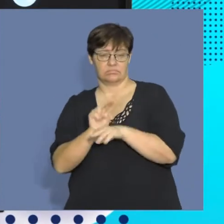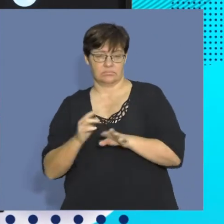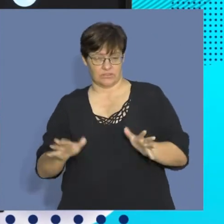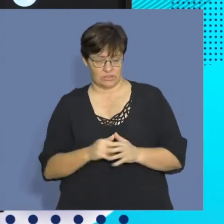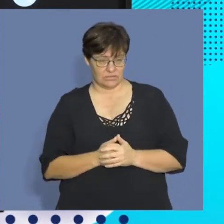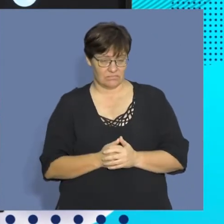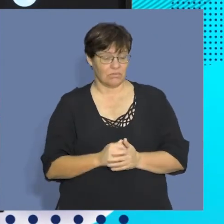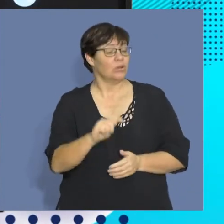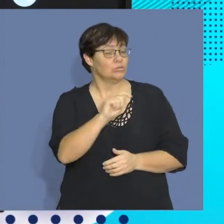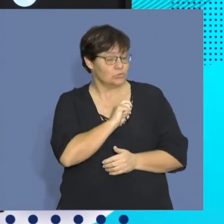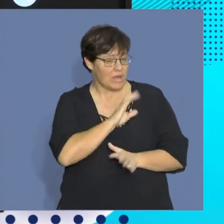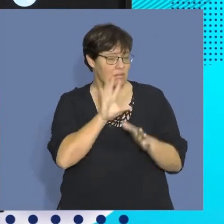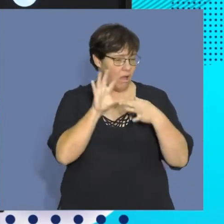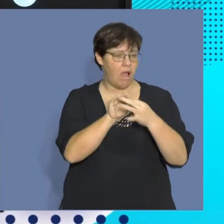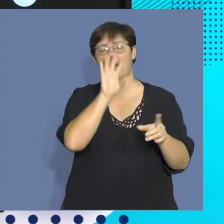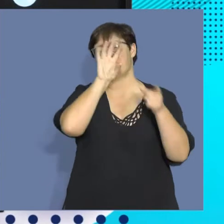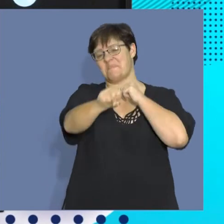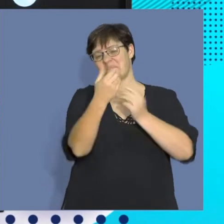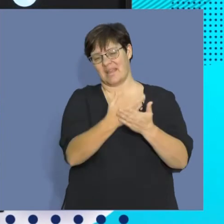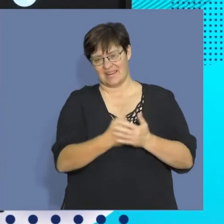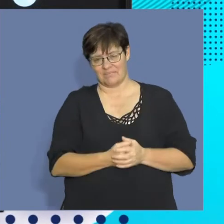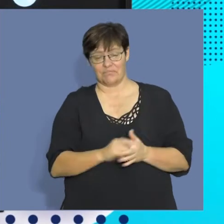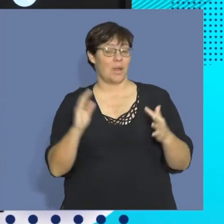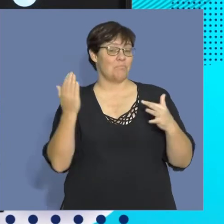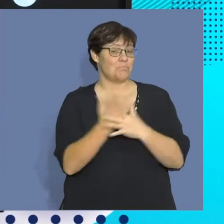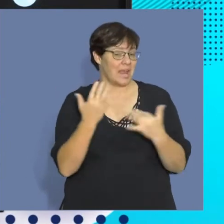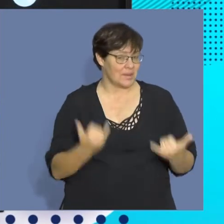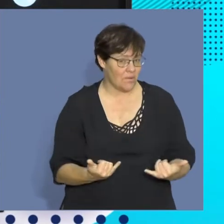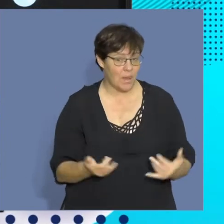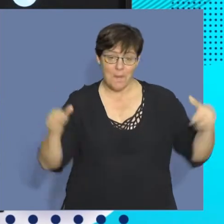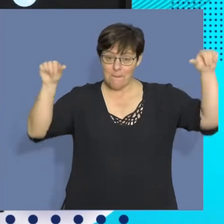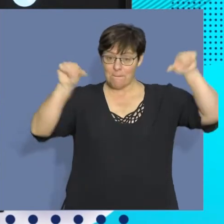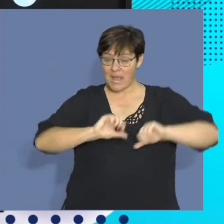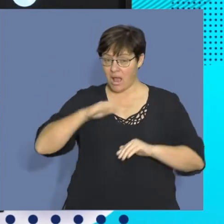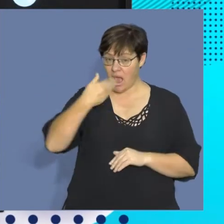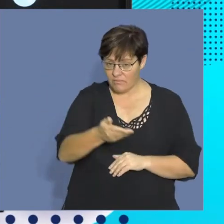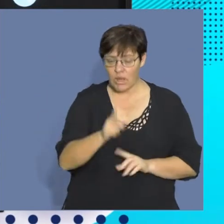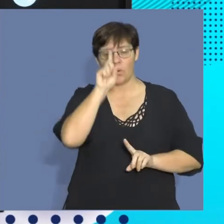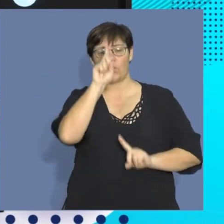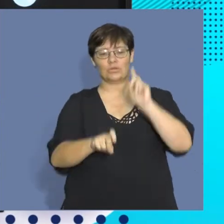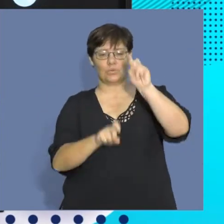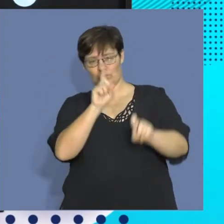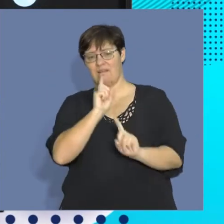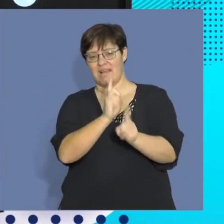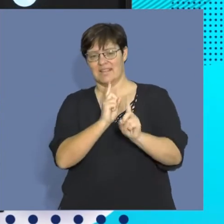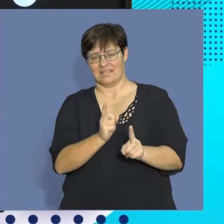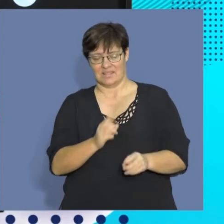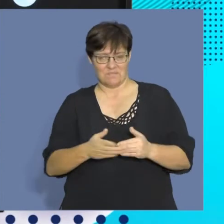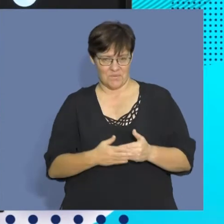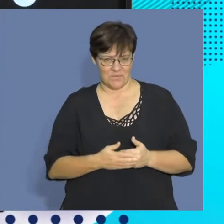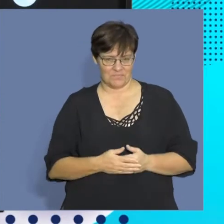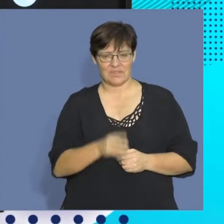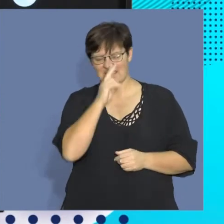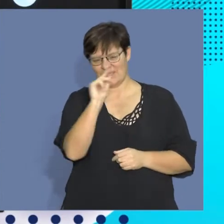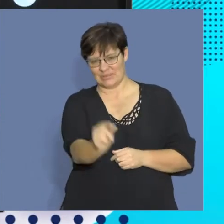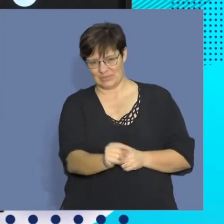section. Trust that you've been able to relate to some of these terms. Let's have a short break, and when we get back, we'll take a few more questions on this